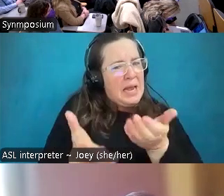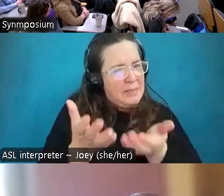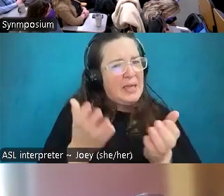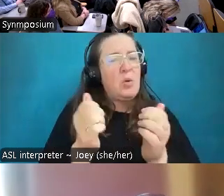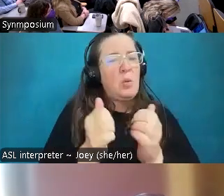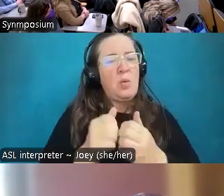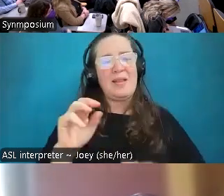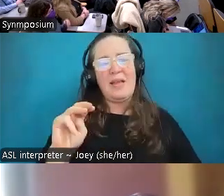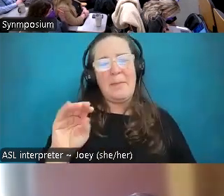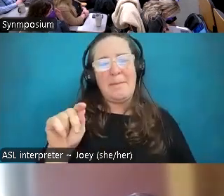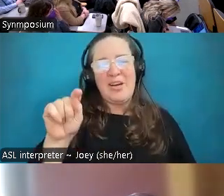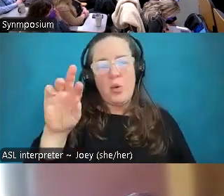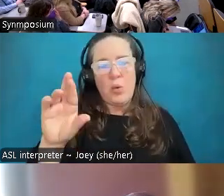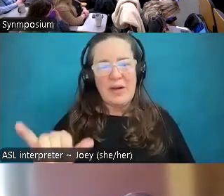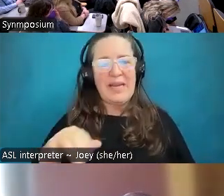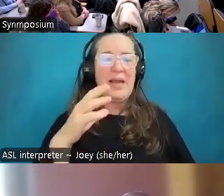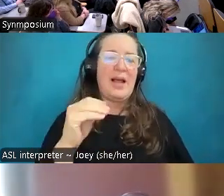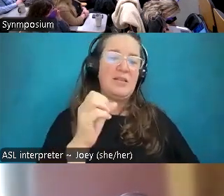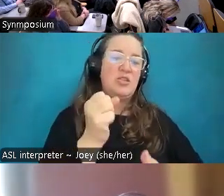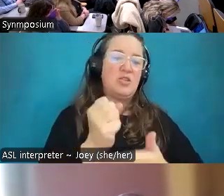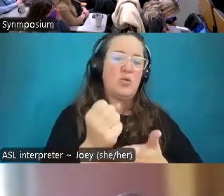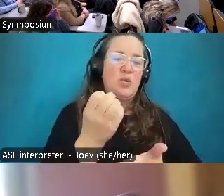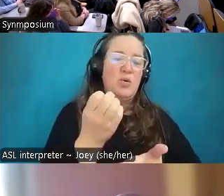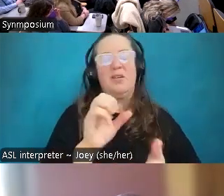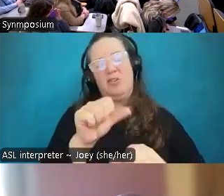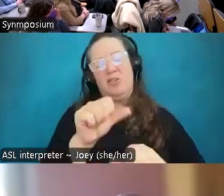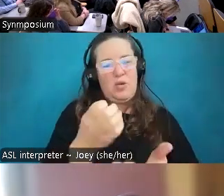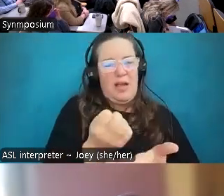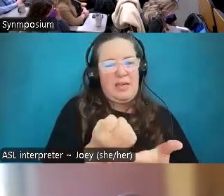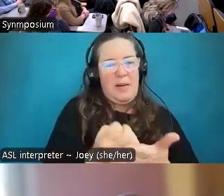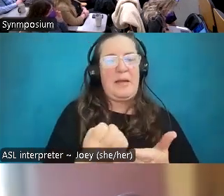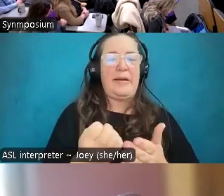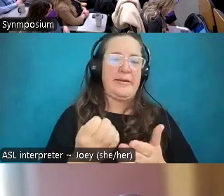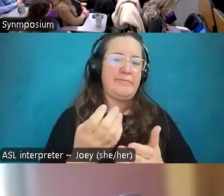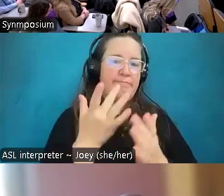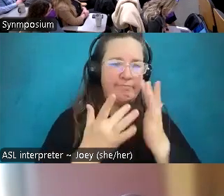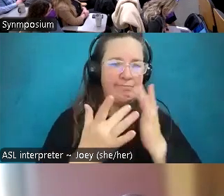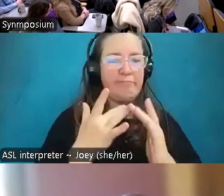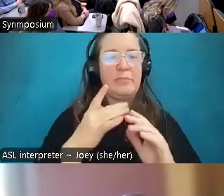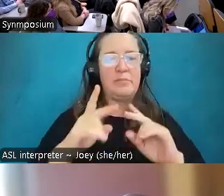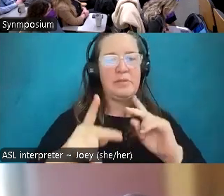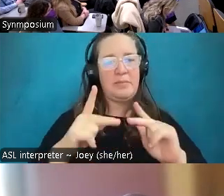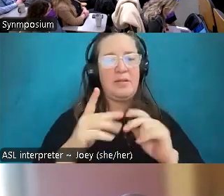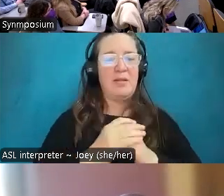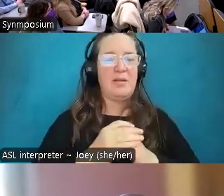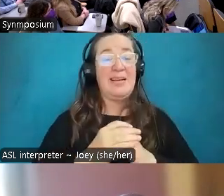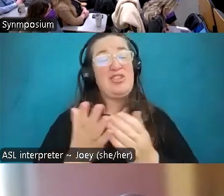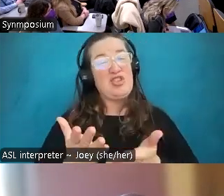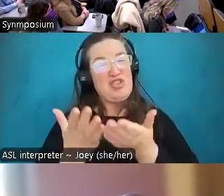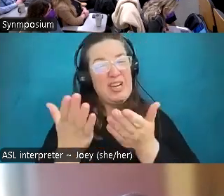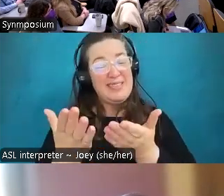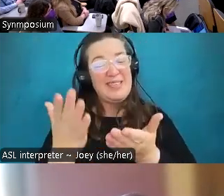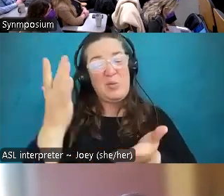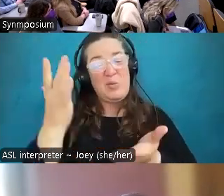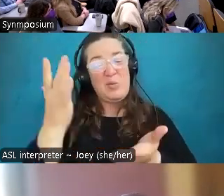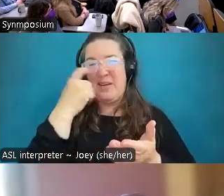unfortunately, I say just a suggestion, as studies and surveillance are difficult to do in